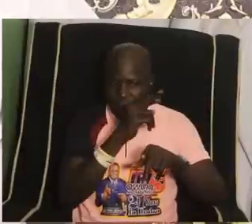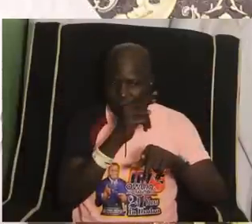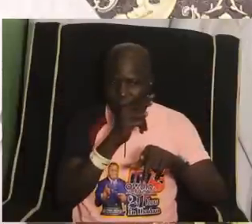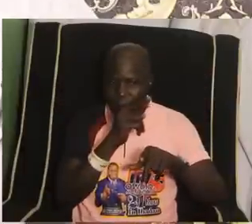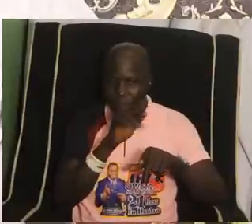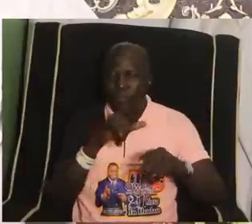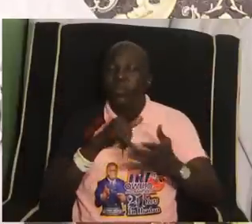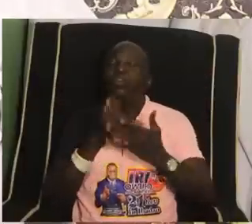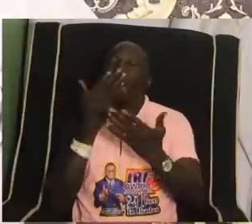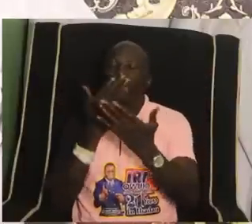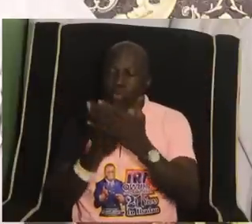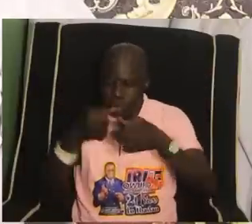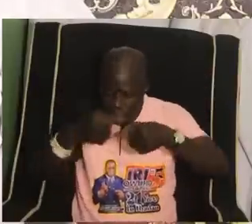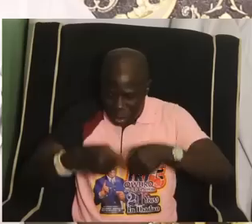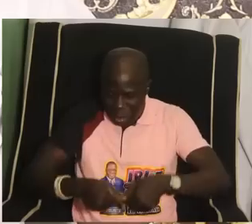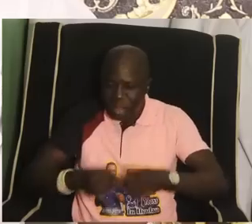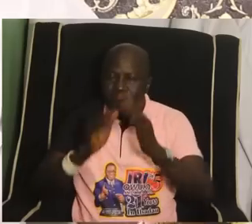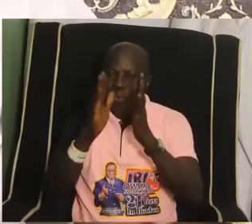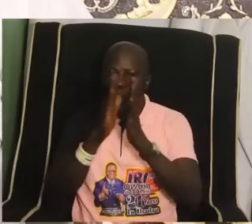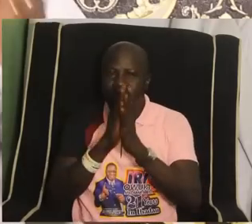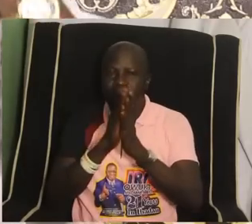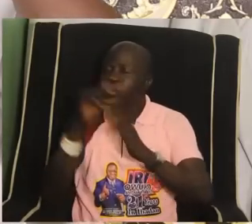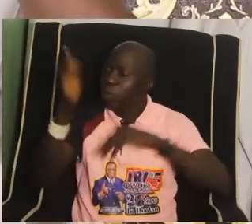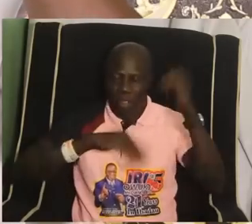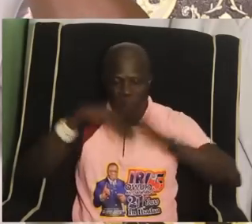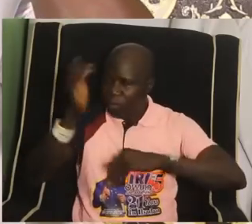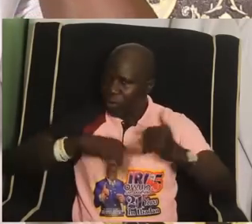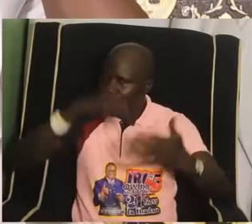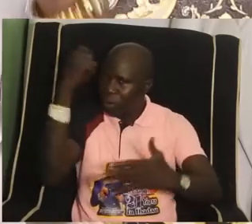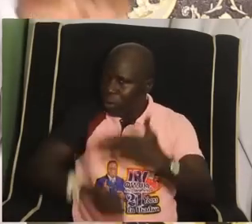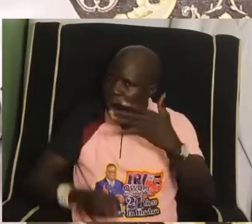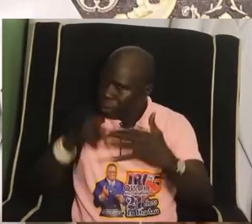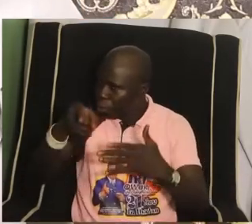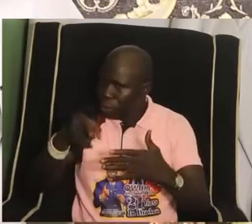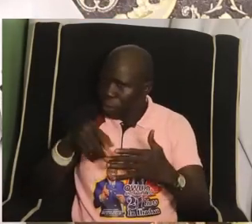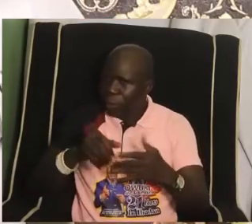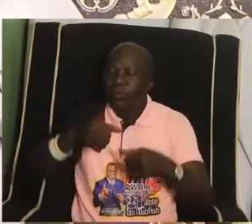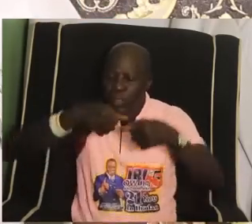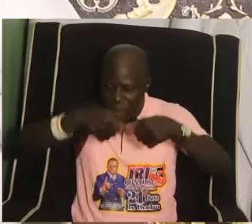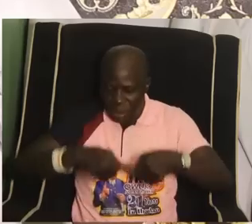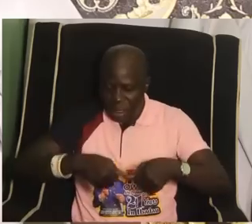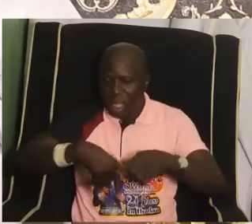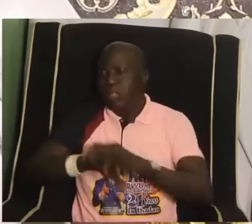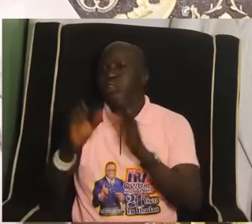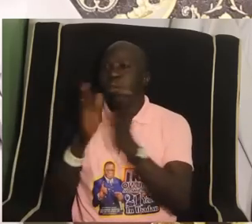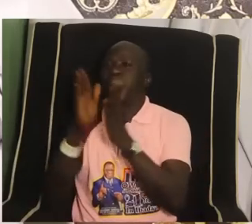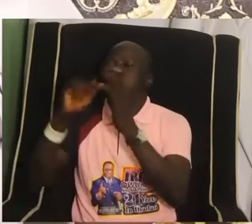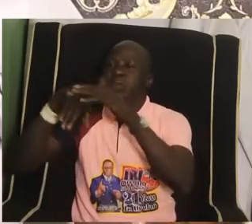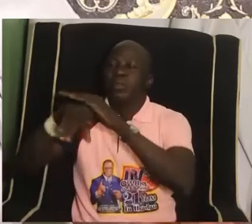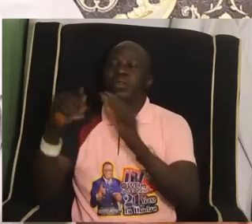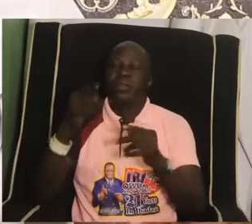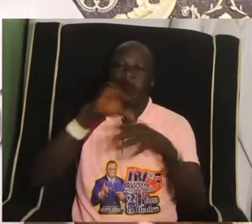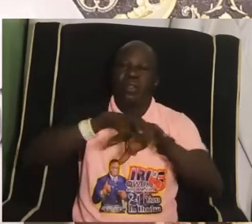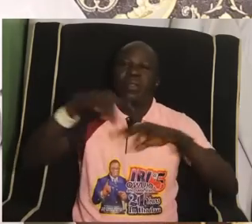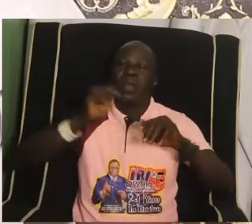O dara lati se di adura re. He's good to see your prayer. Ito ba na ojo na. Whatever will cause it, cause se di die so re ba je mo sign. See your covenant offering and your tithe.